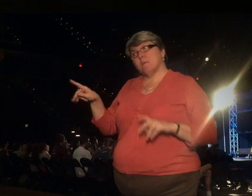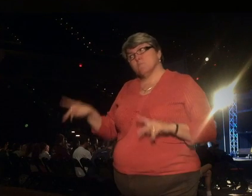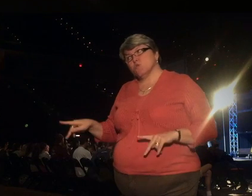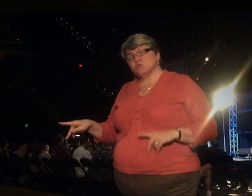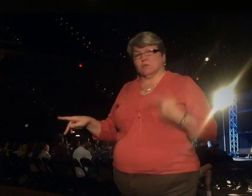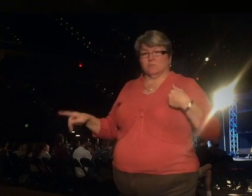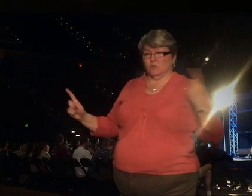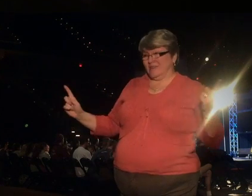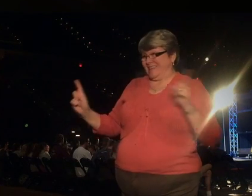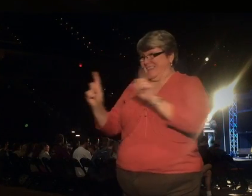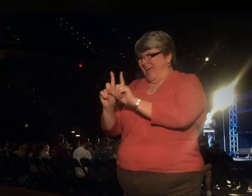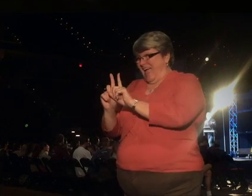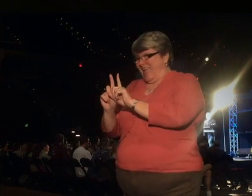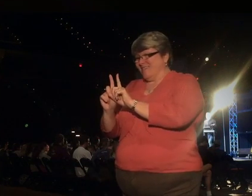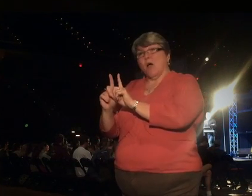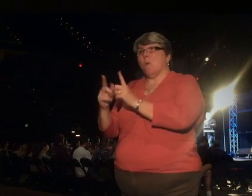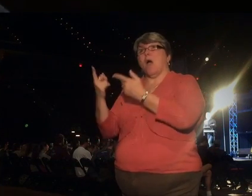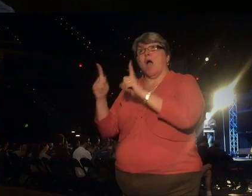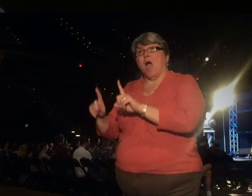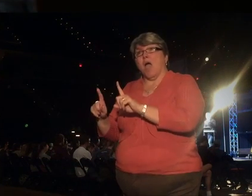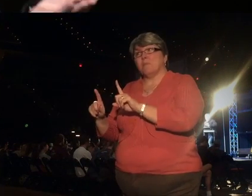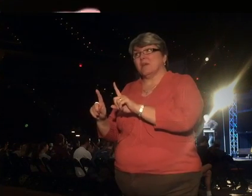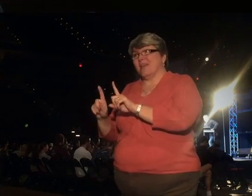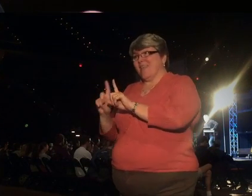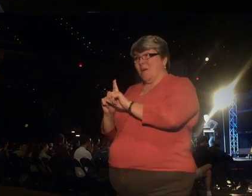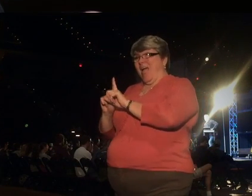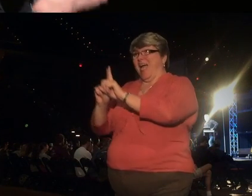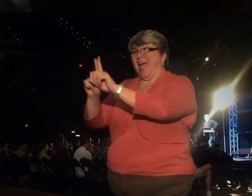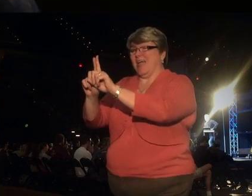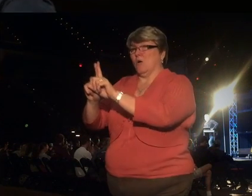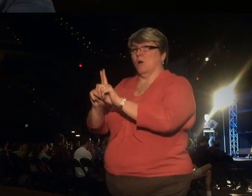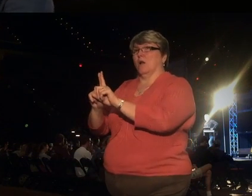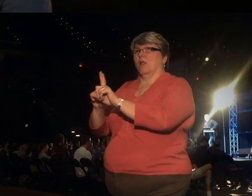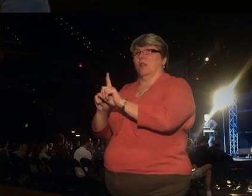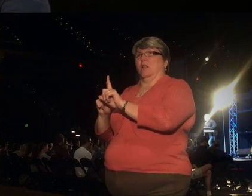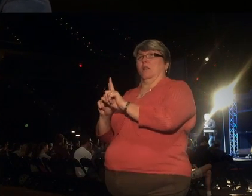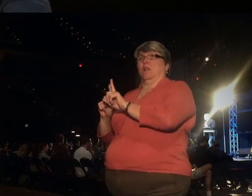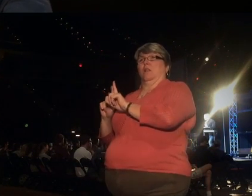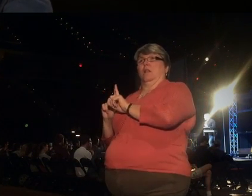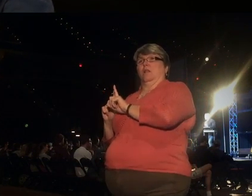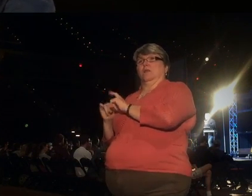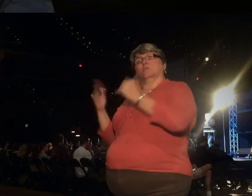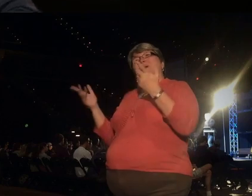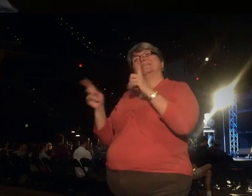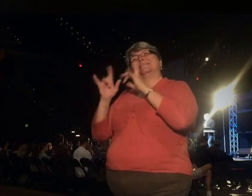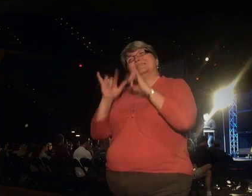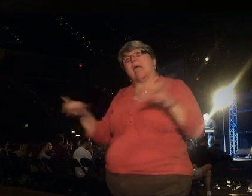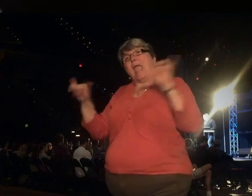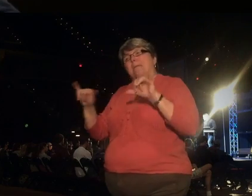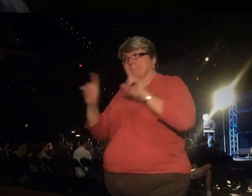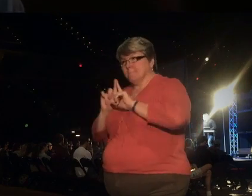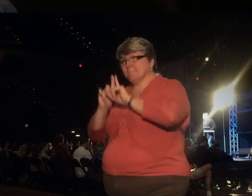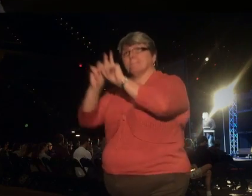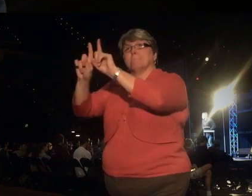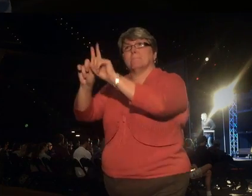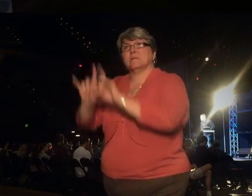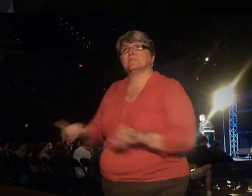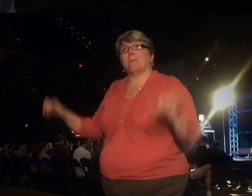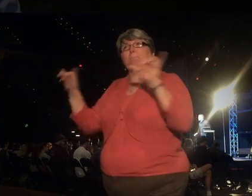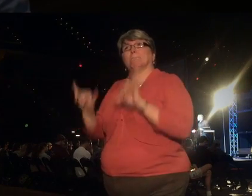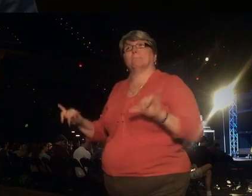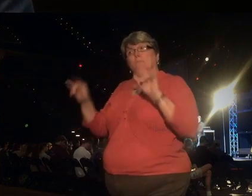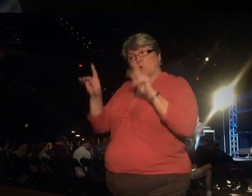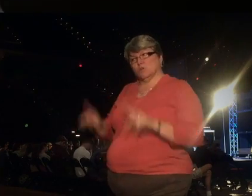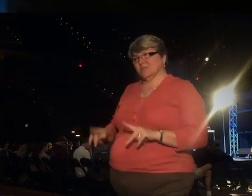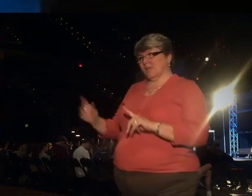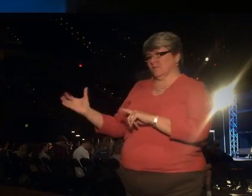either double your effectiveness or cut it in half. You want to run with someone who will double it, right? You want to run with someone that makes you play your